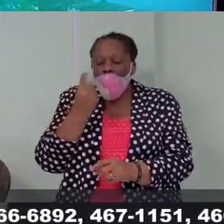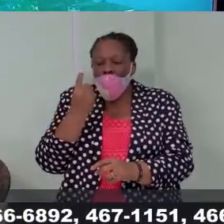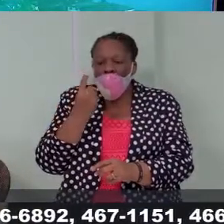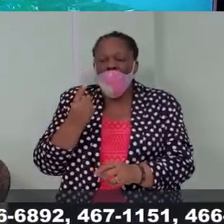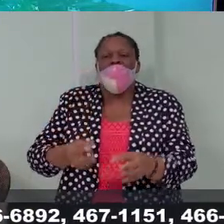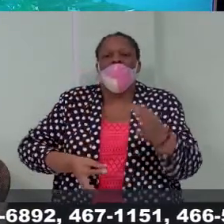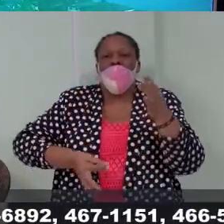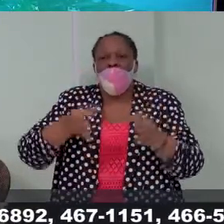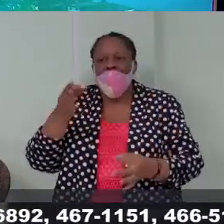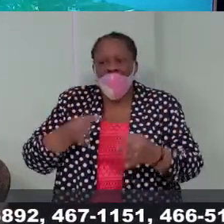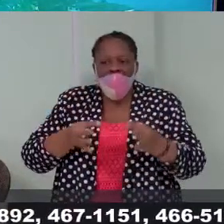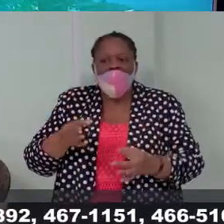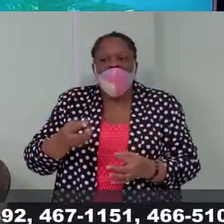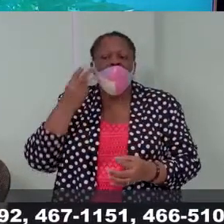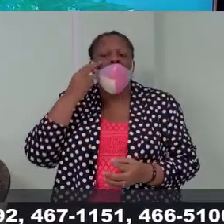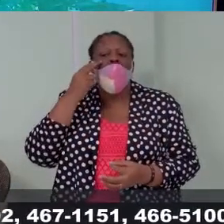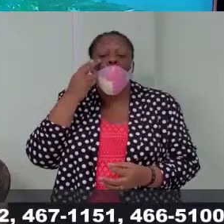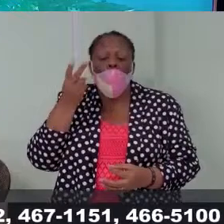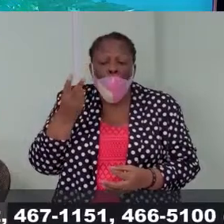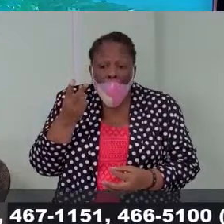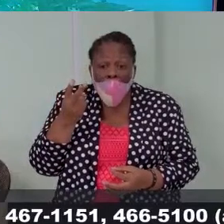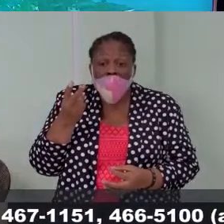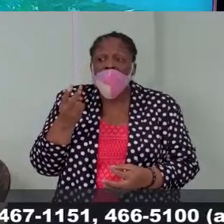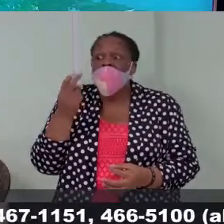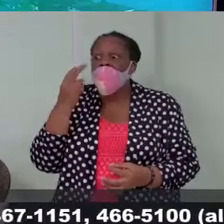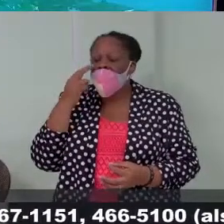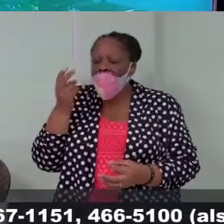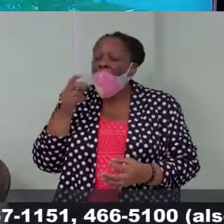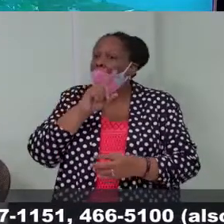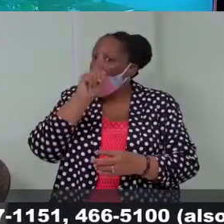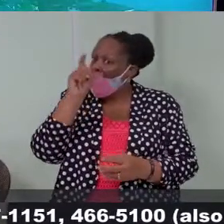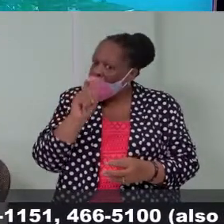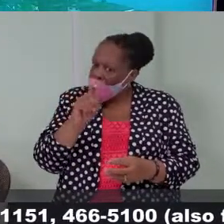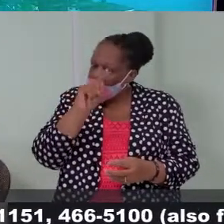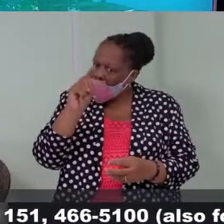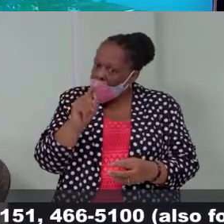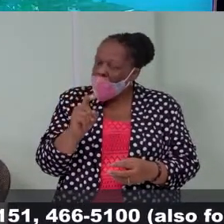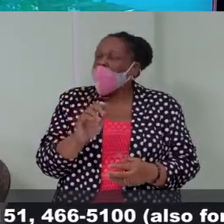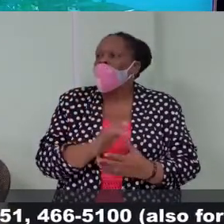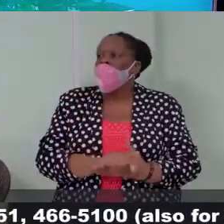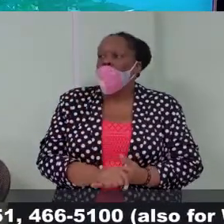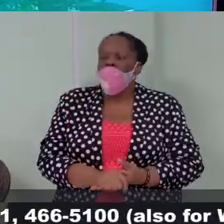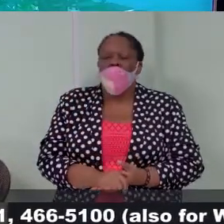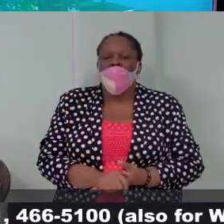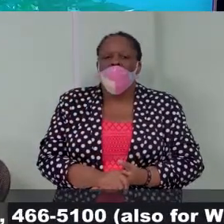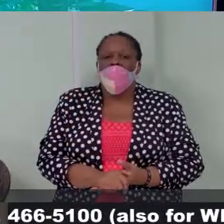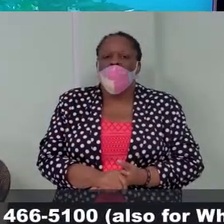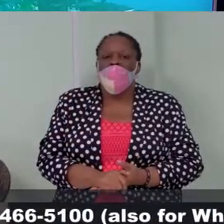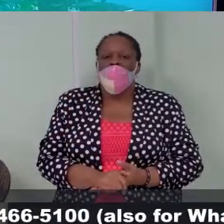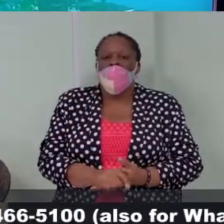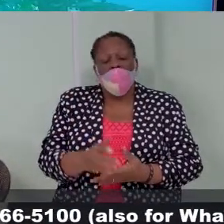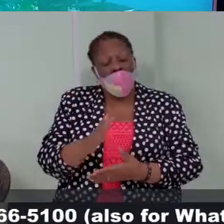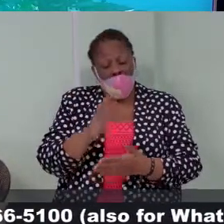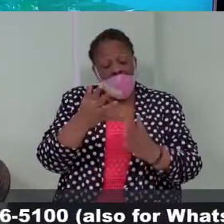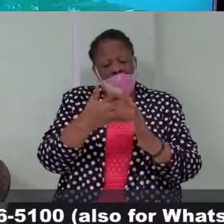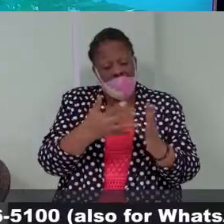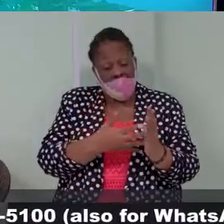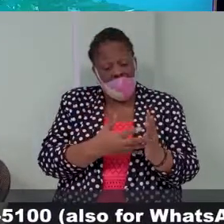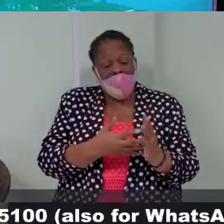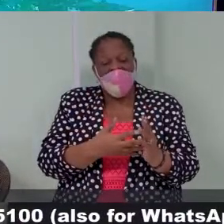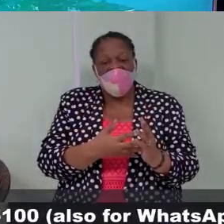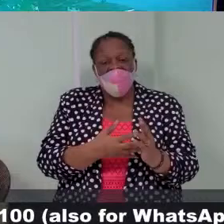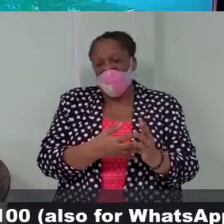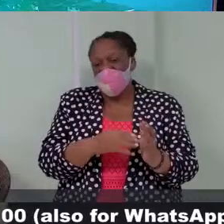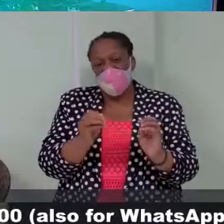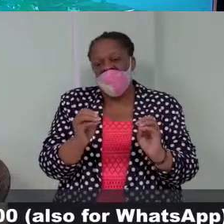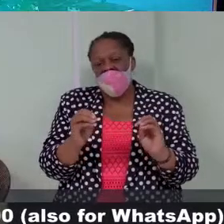up. Some of them have been, and they've all tested negative. And so that provides us